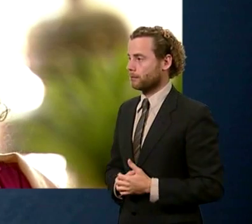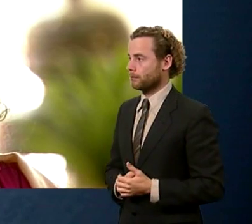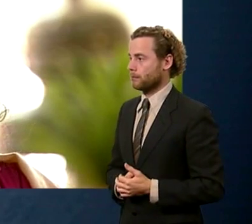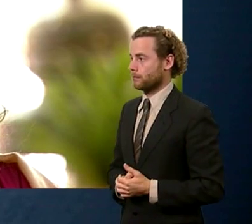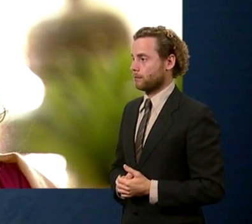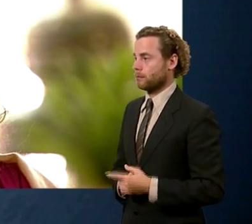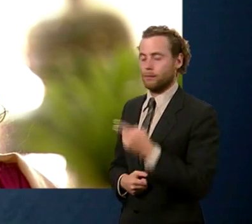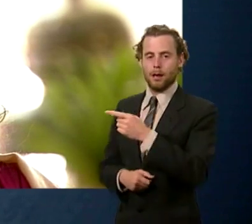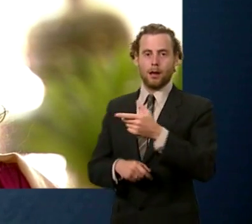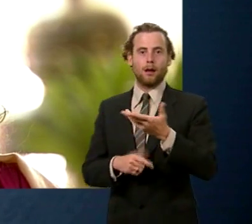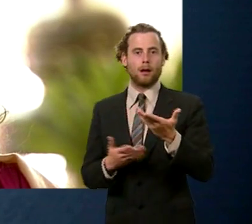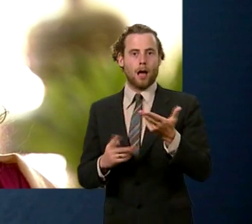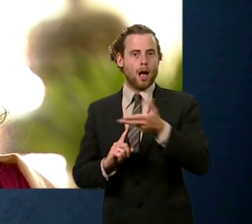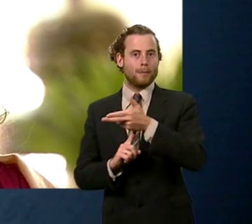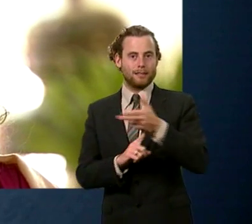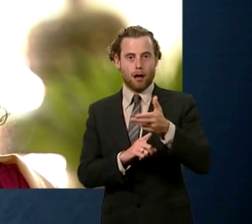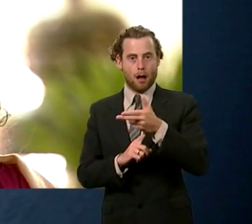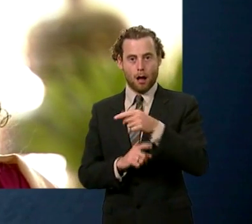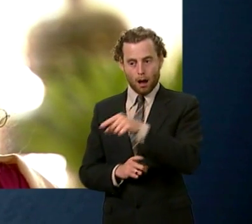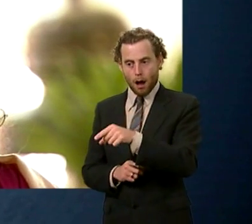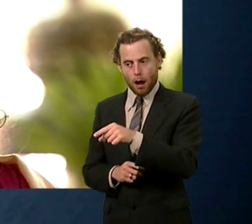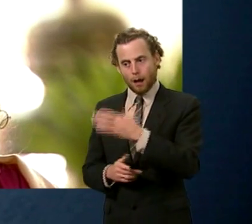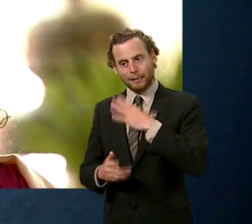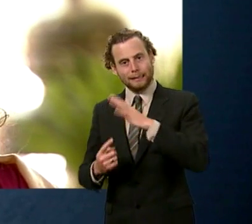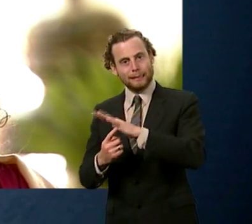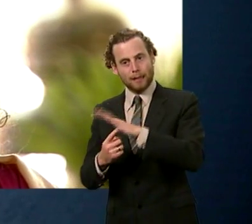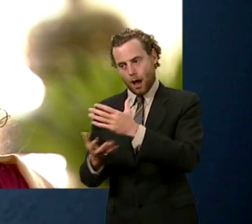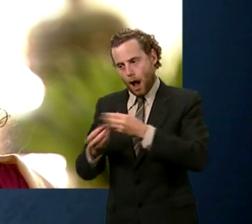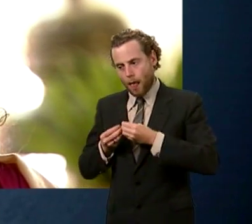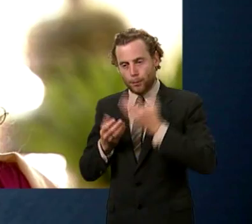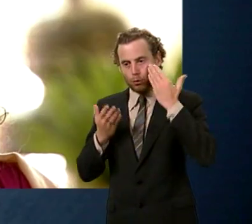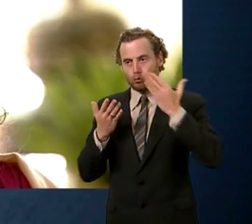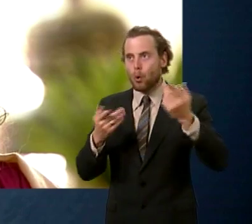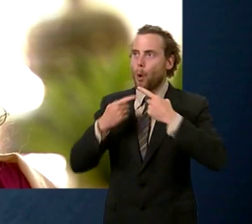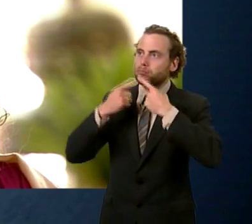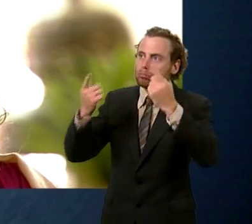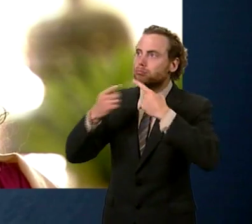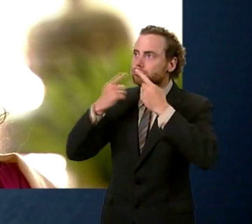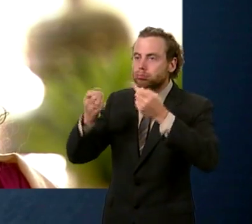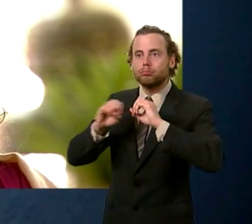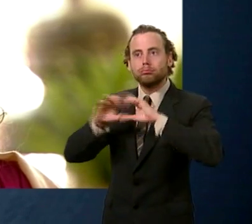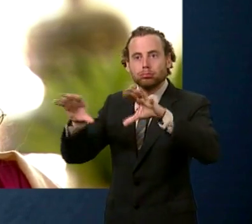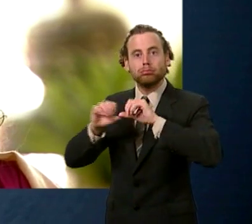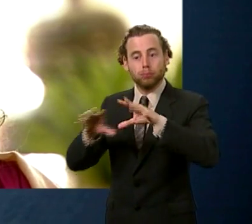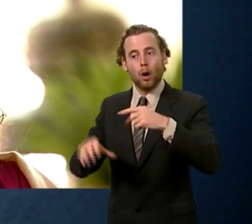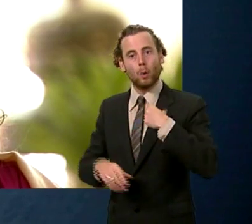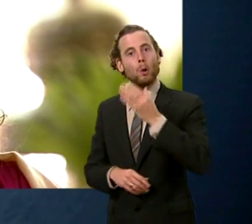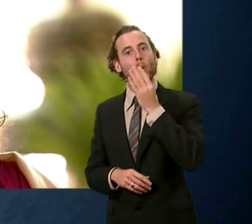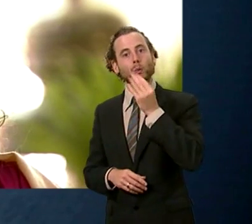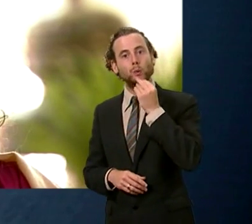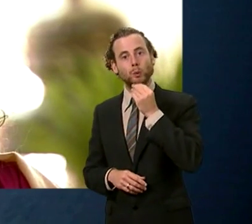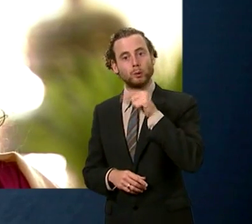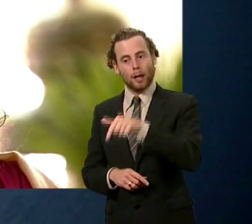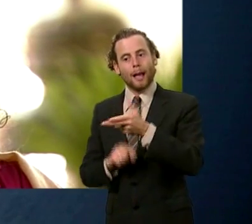Media is part of the story. Media is one of the tools that we did use to put the attention